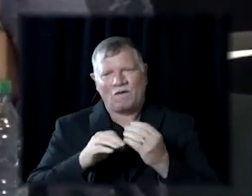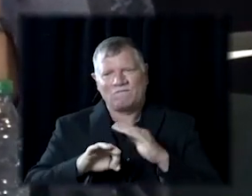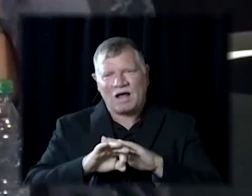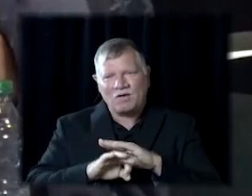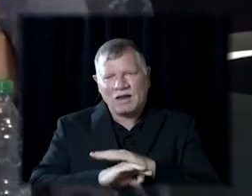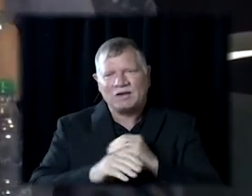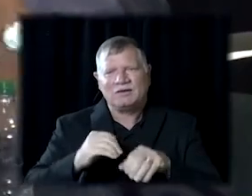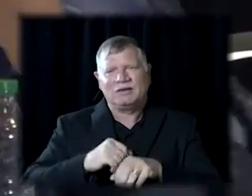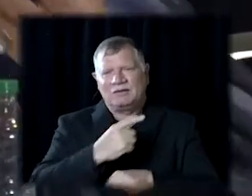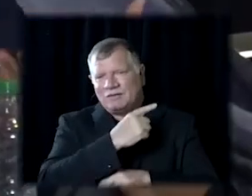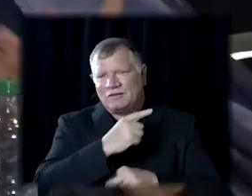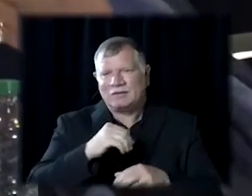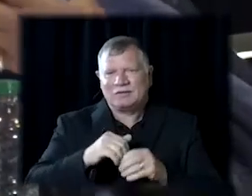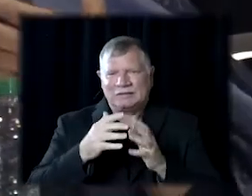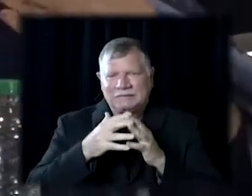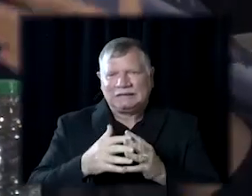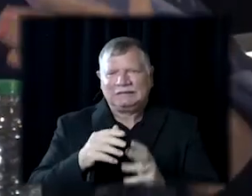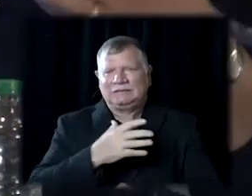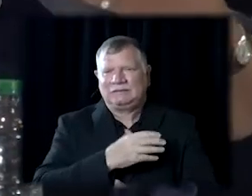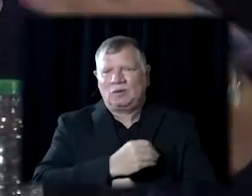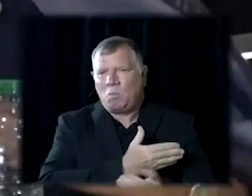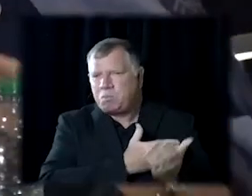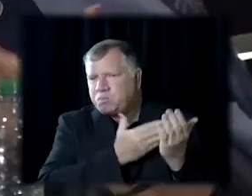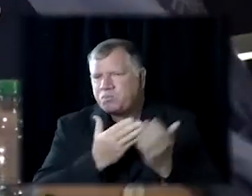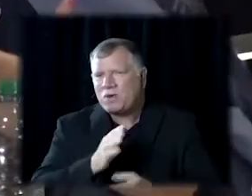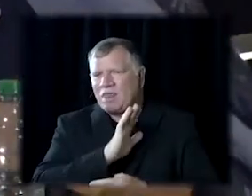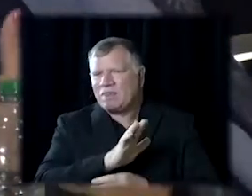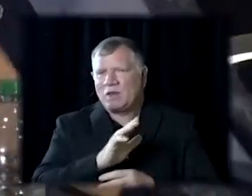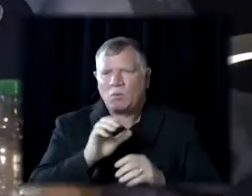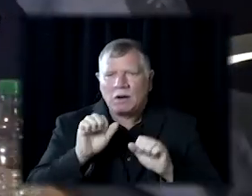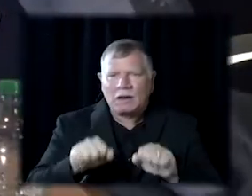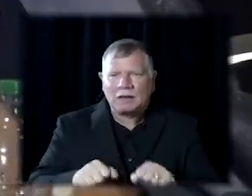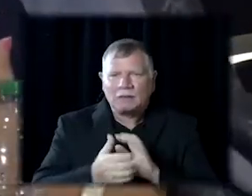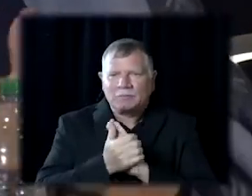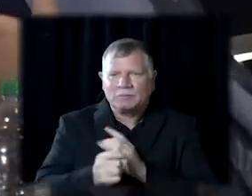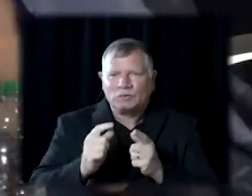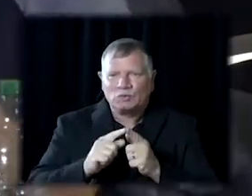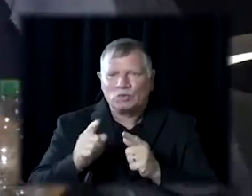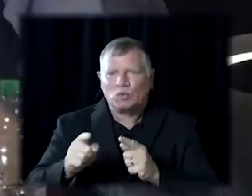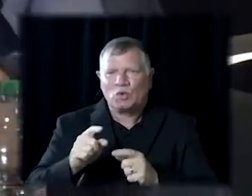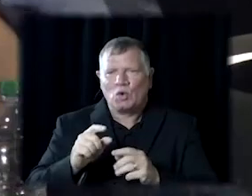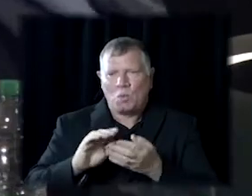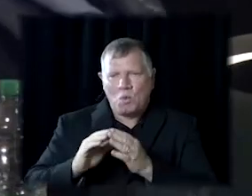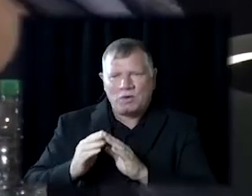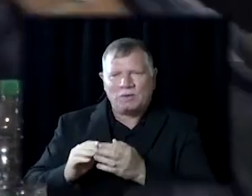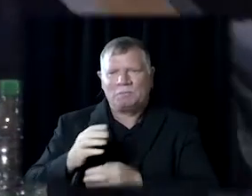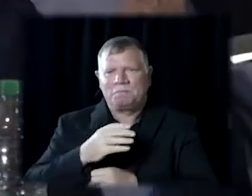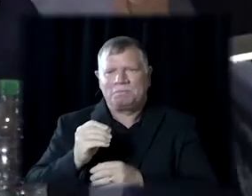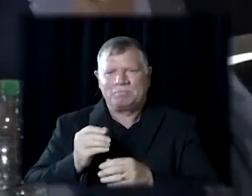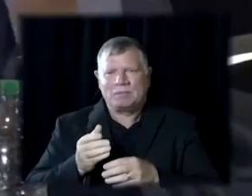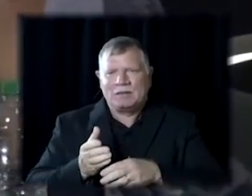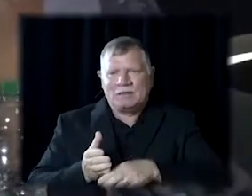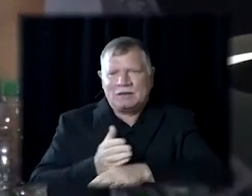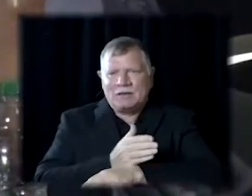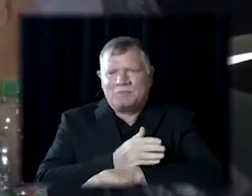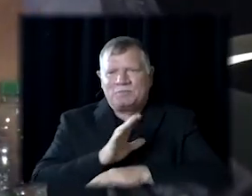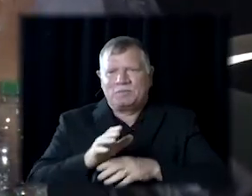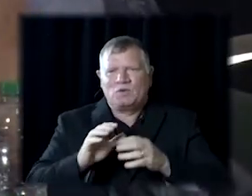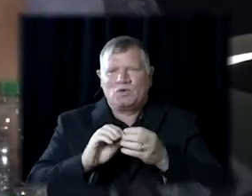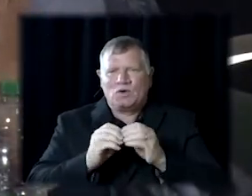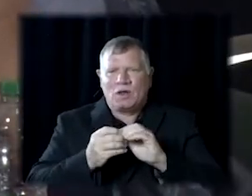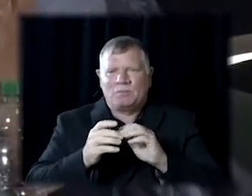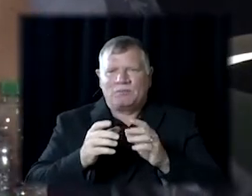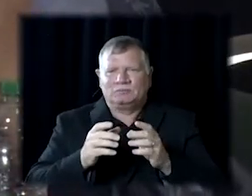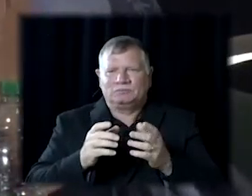that also support. We'd like to bring them and bring what they're capable of doing to the municipalities and increase the number